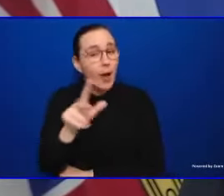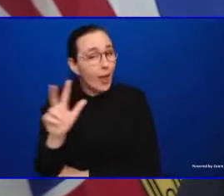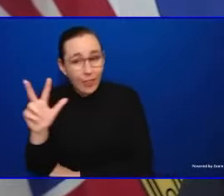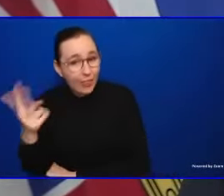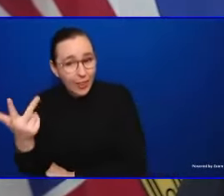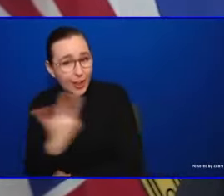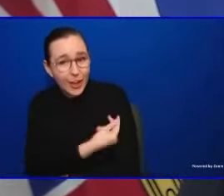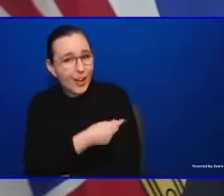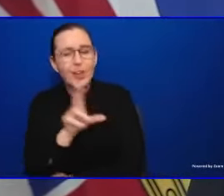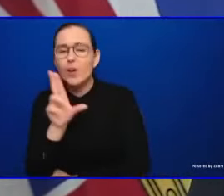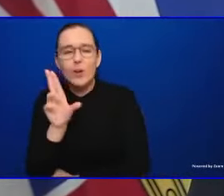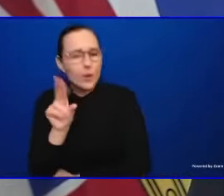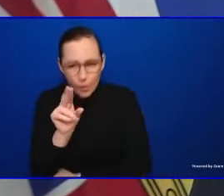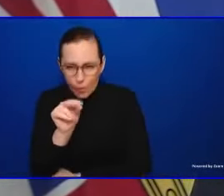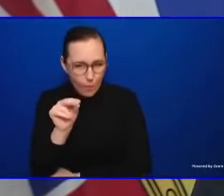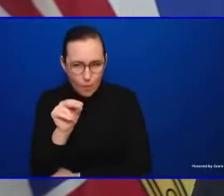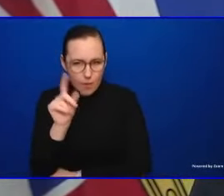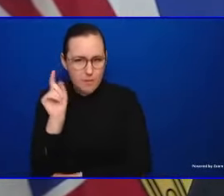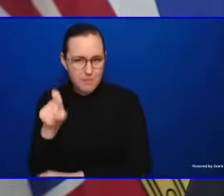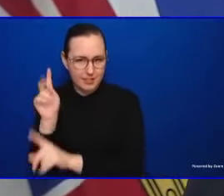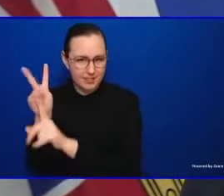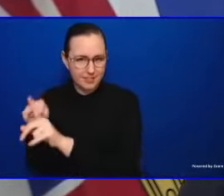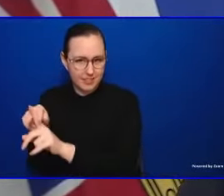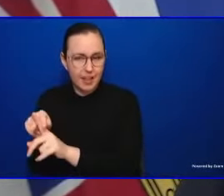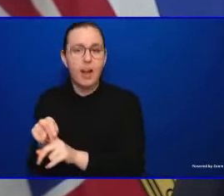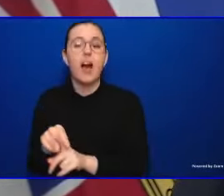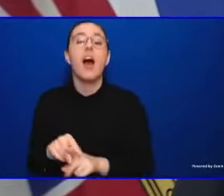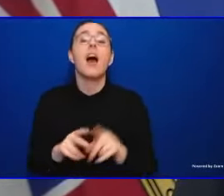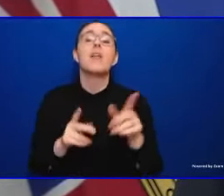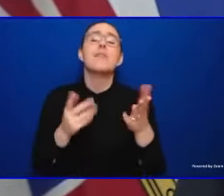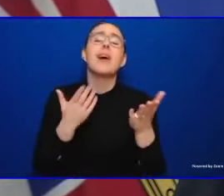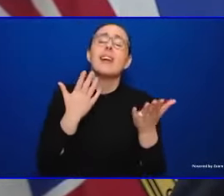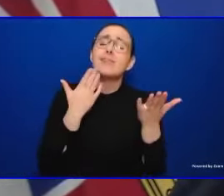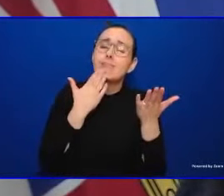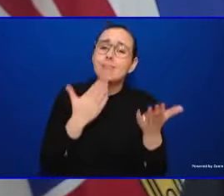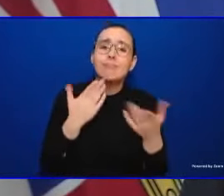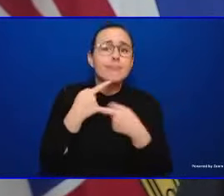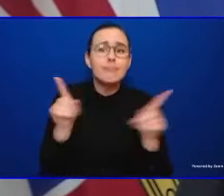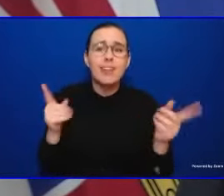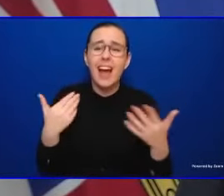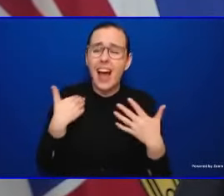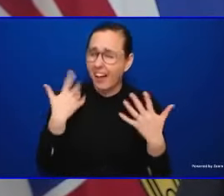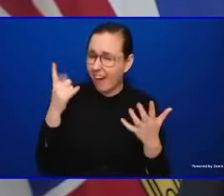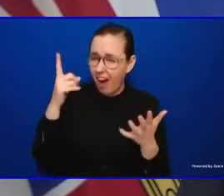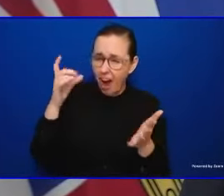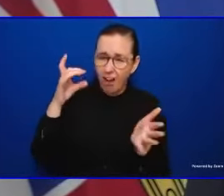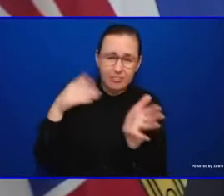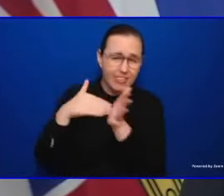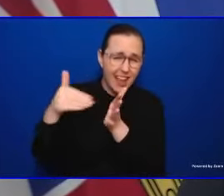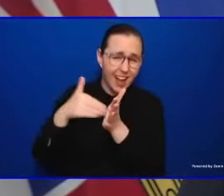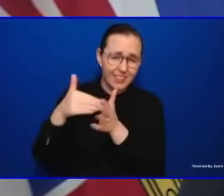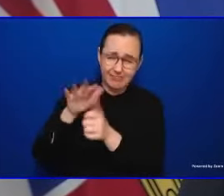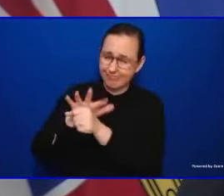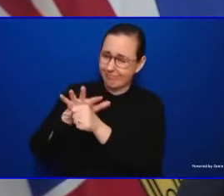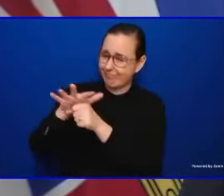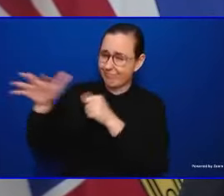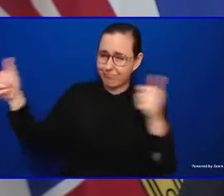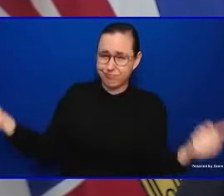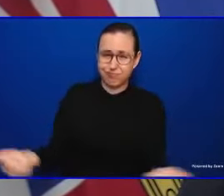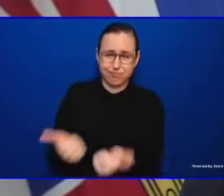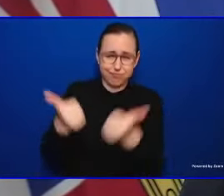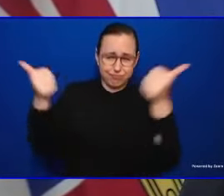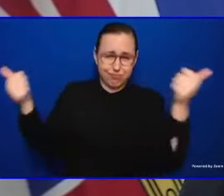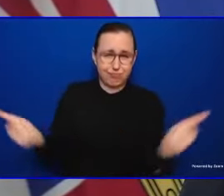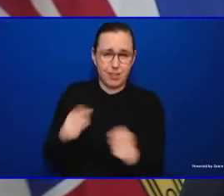of thousands of open appointments, such that yesterday a constituent of mine got an appointment for